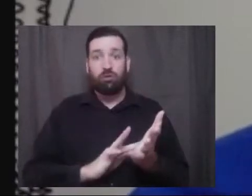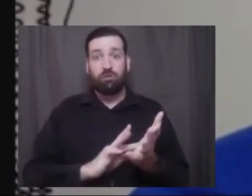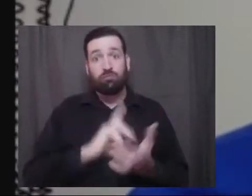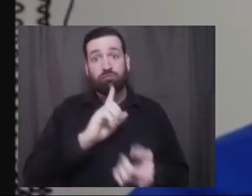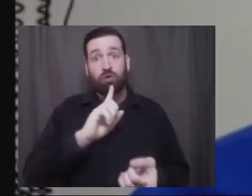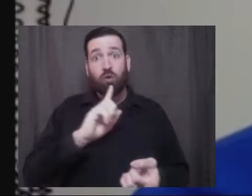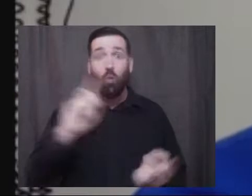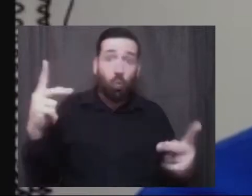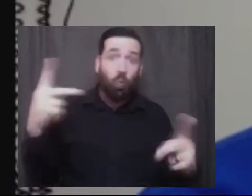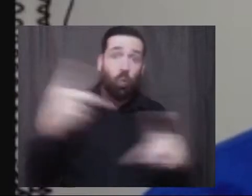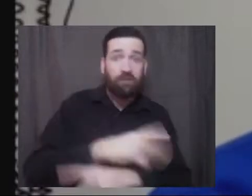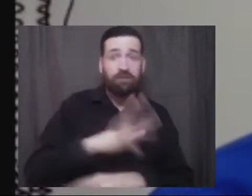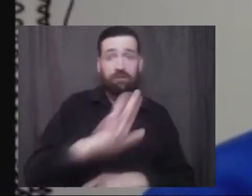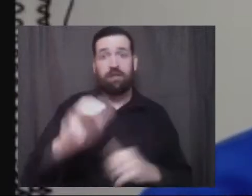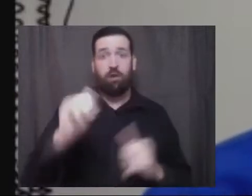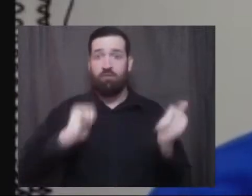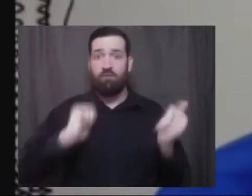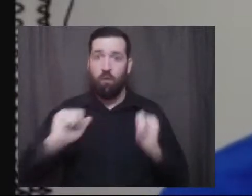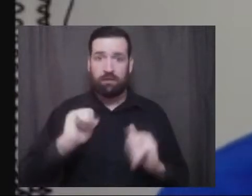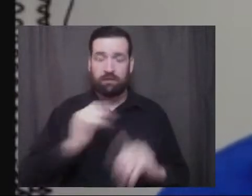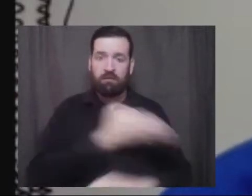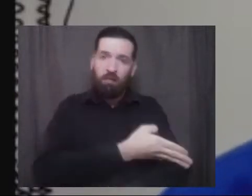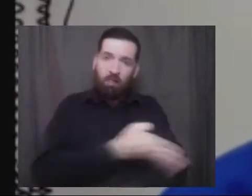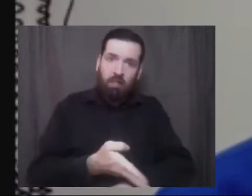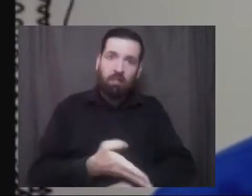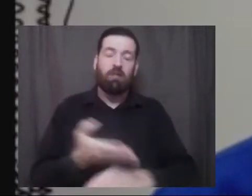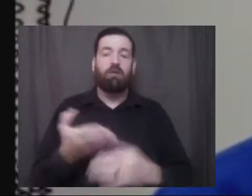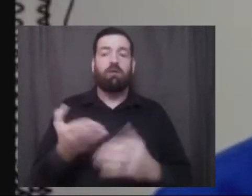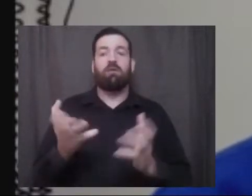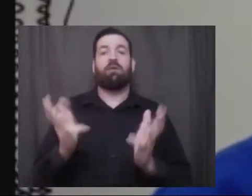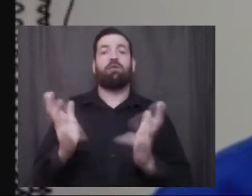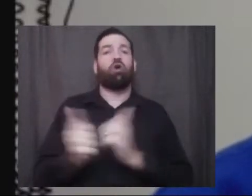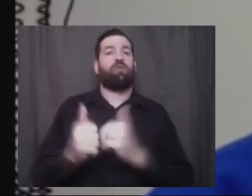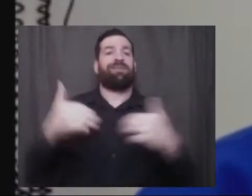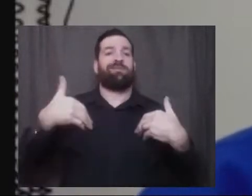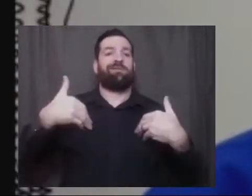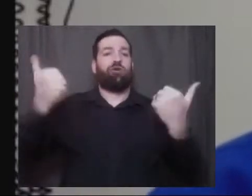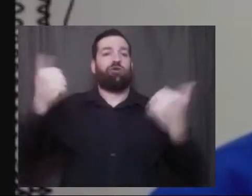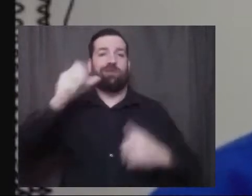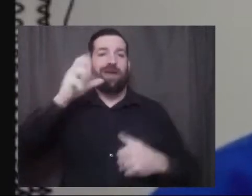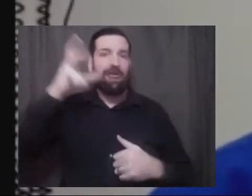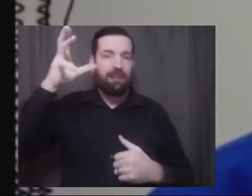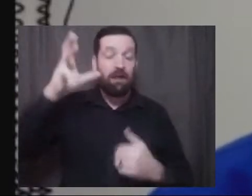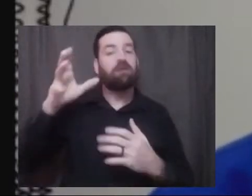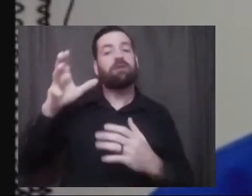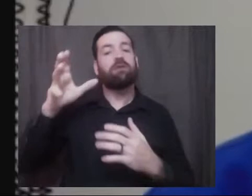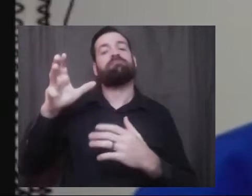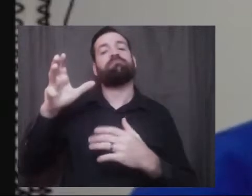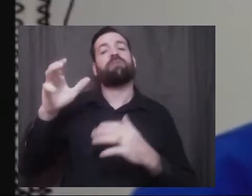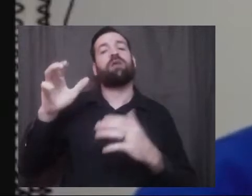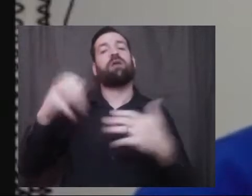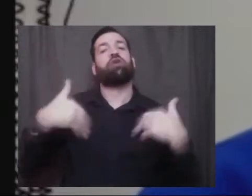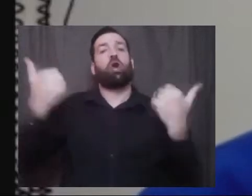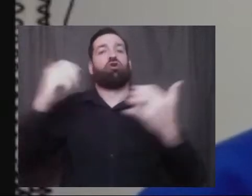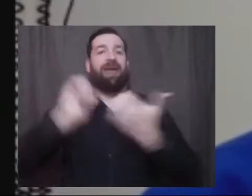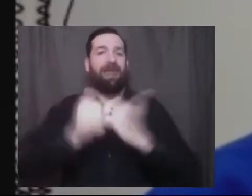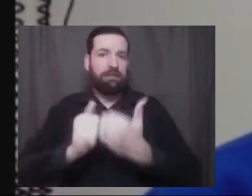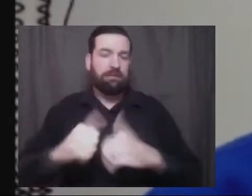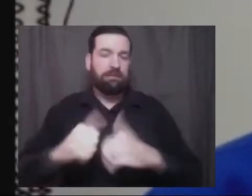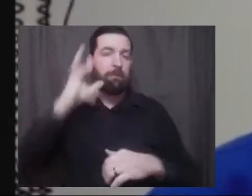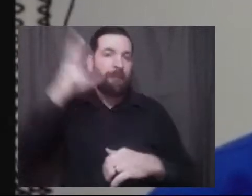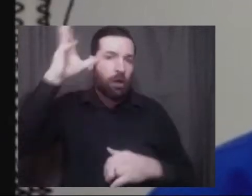performance. A lot of talking with younger athletes and parents is about safety, injury prevention,